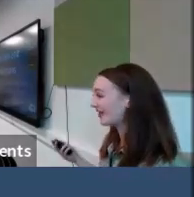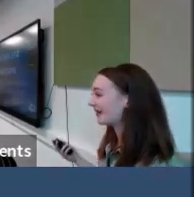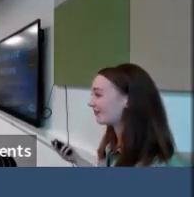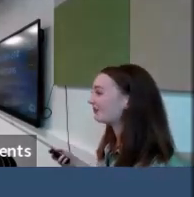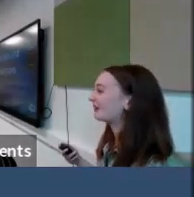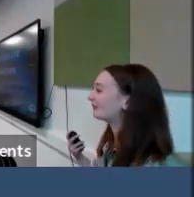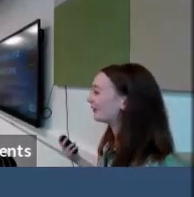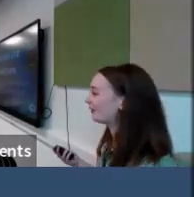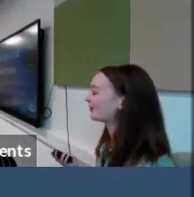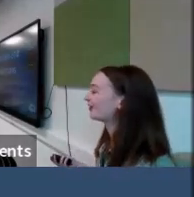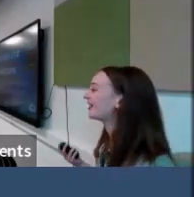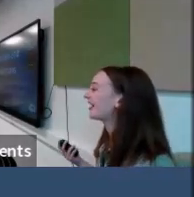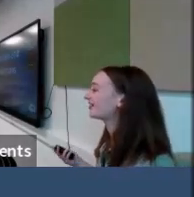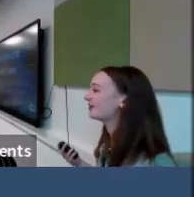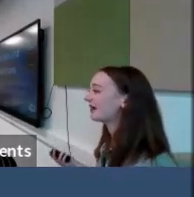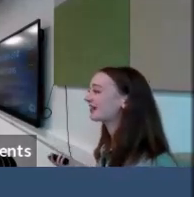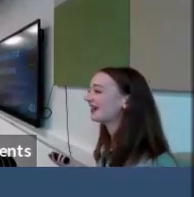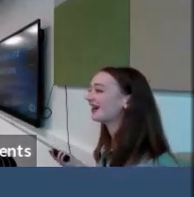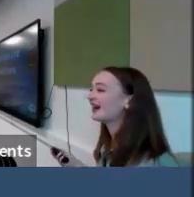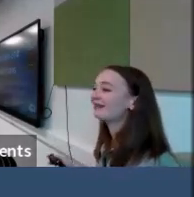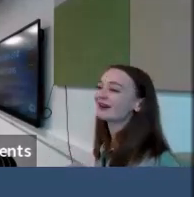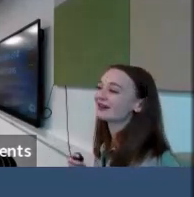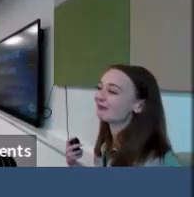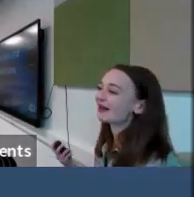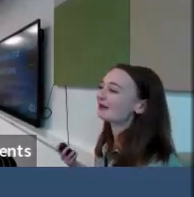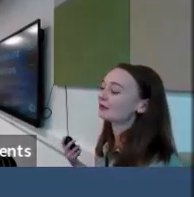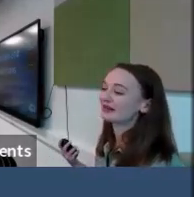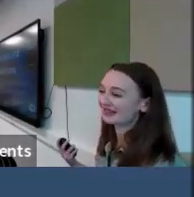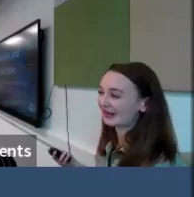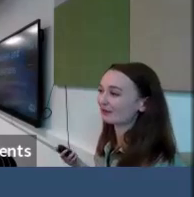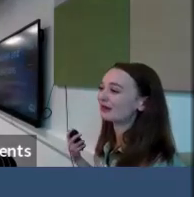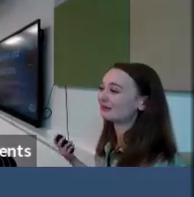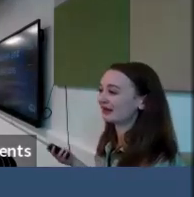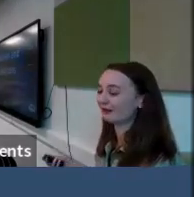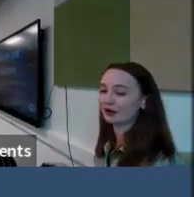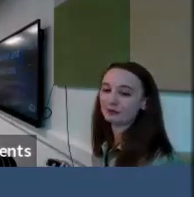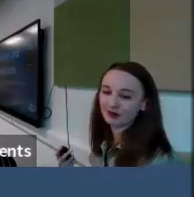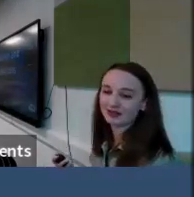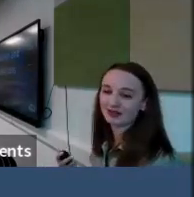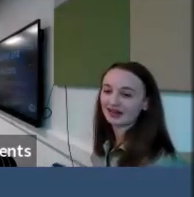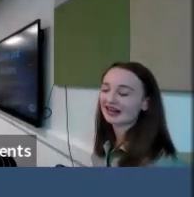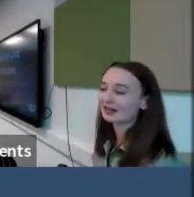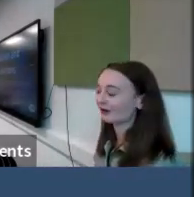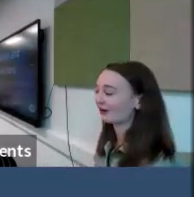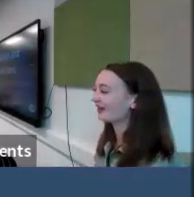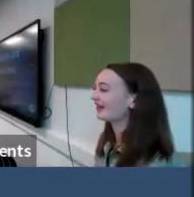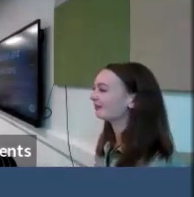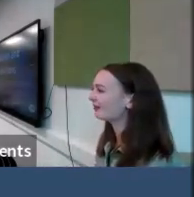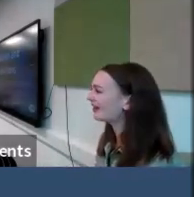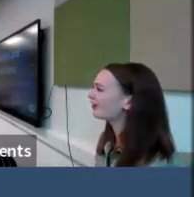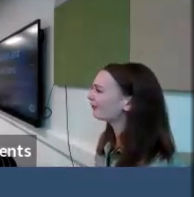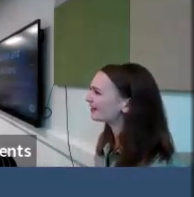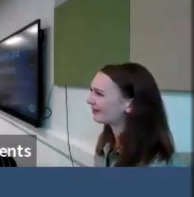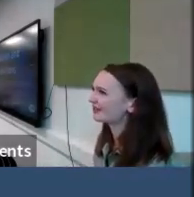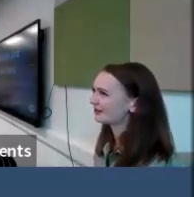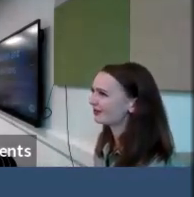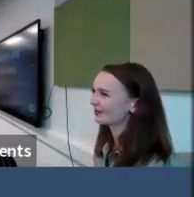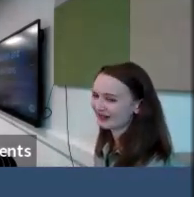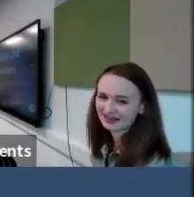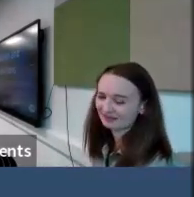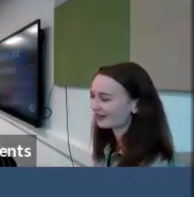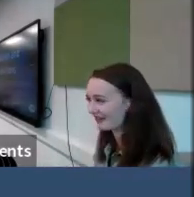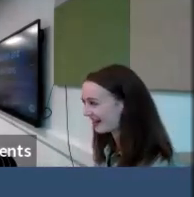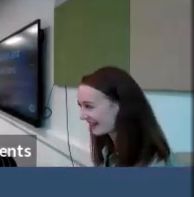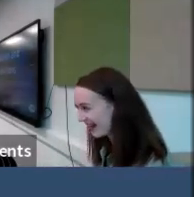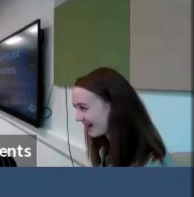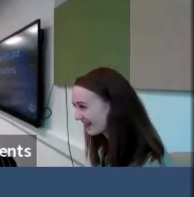towards non-disabled people who want to learn how to do better. I'm very aware there will be disabled people in the room and watching online who are thinking, well, I already have to do all